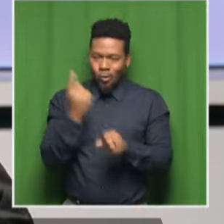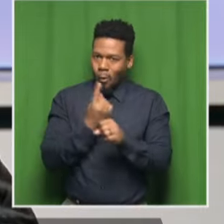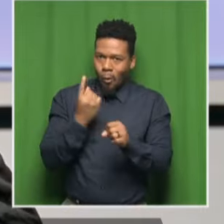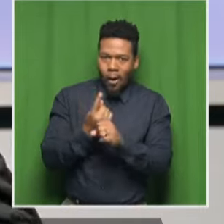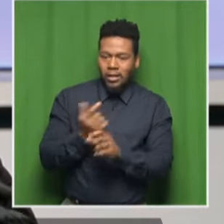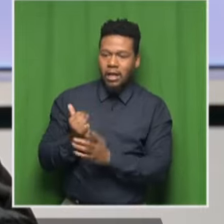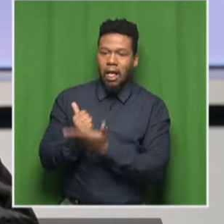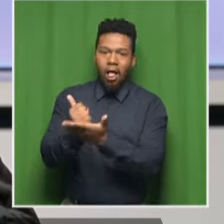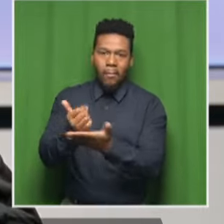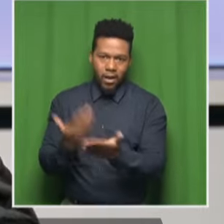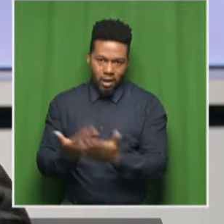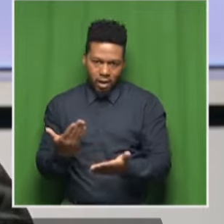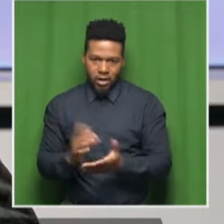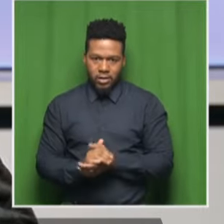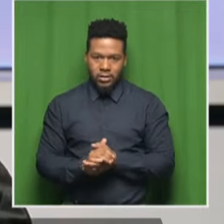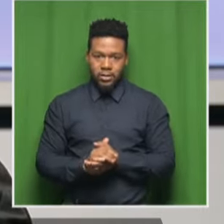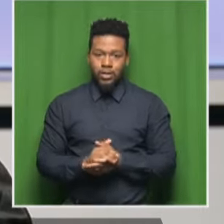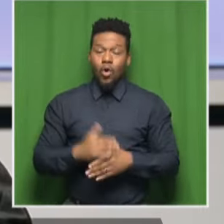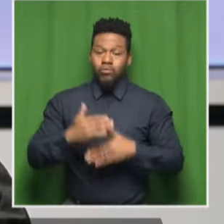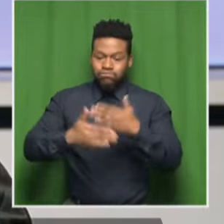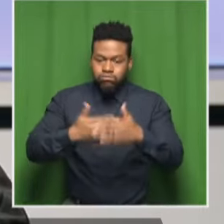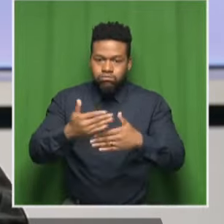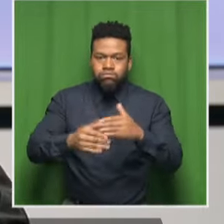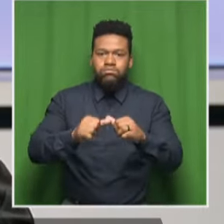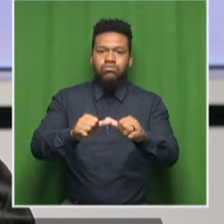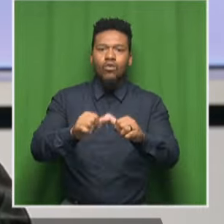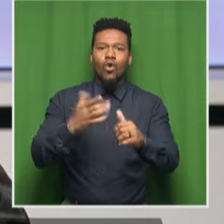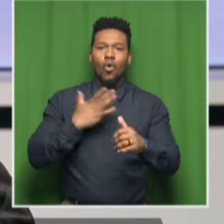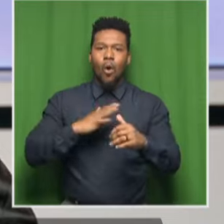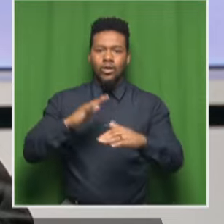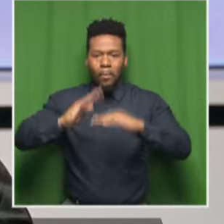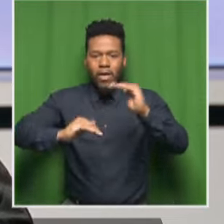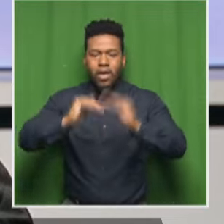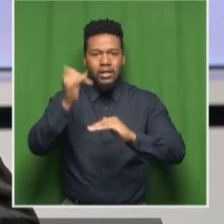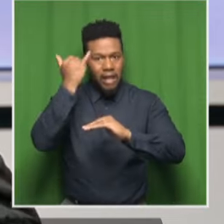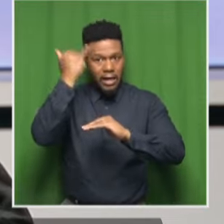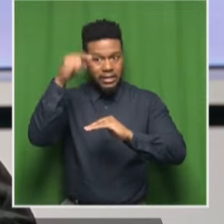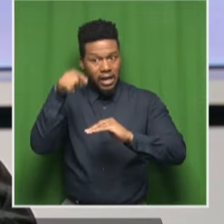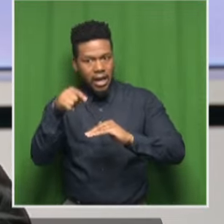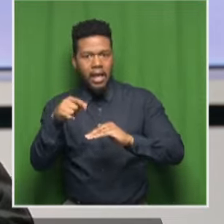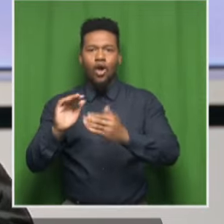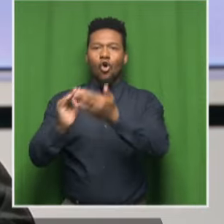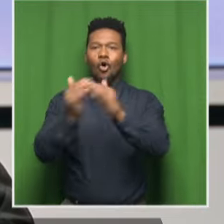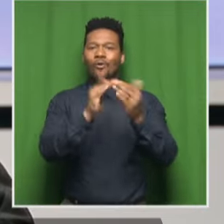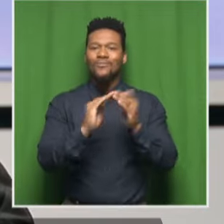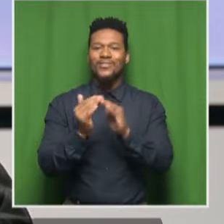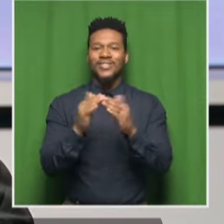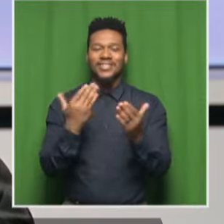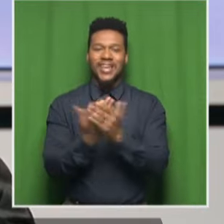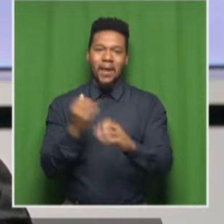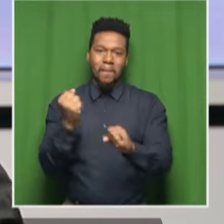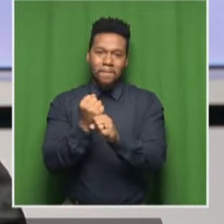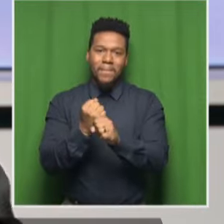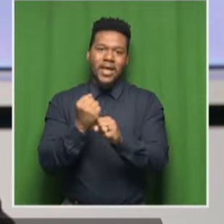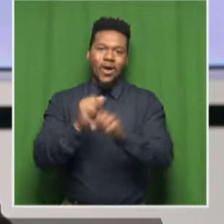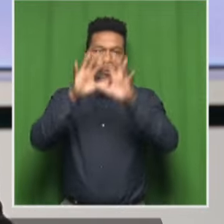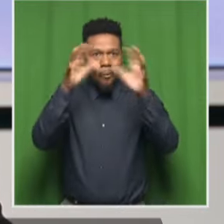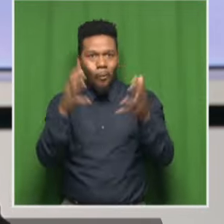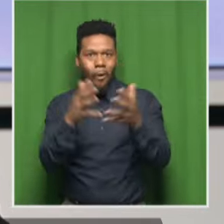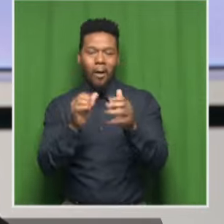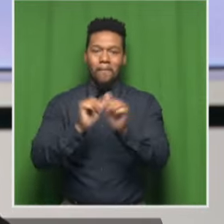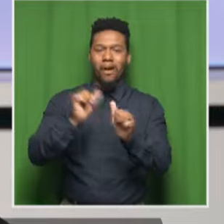forward, we want to foster this idea of community. It's not just me against the world, but it's us making the world better. So I think that's what we're